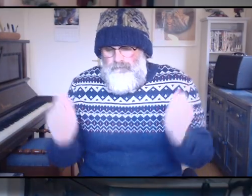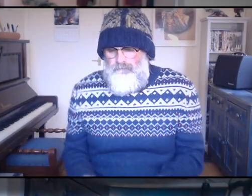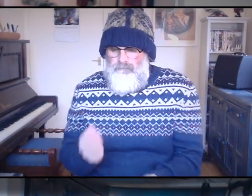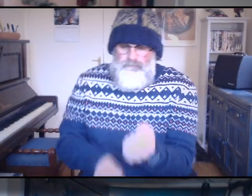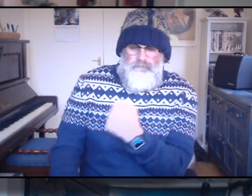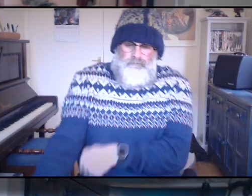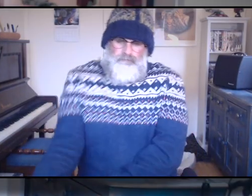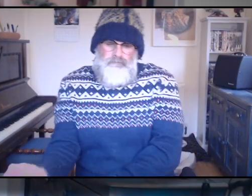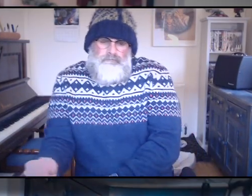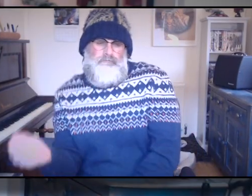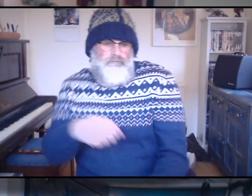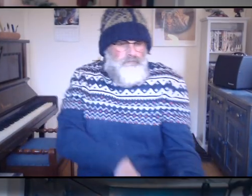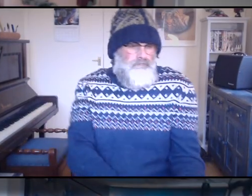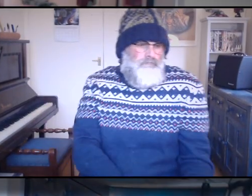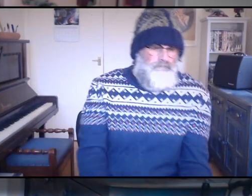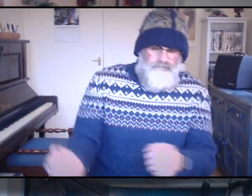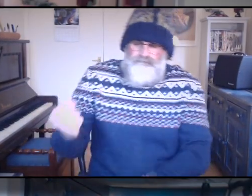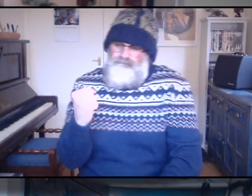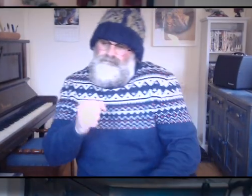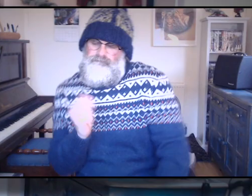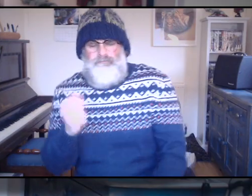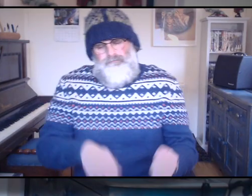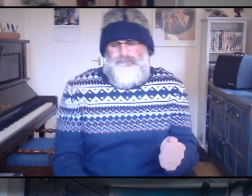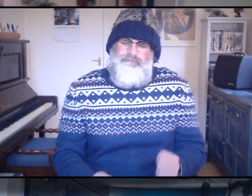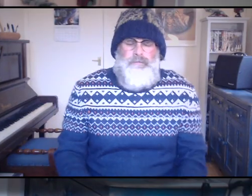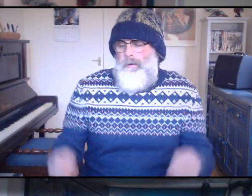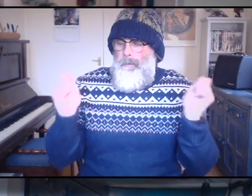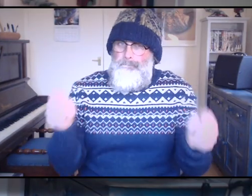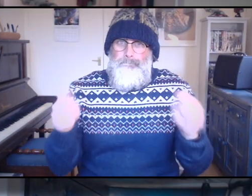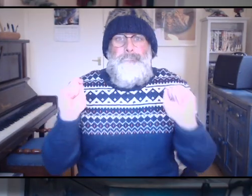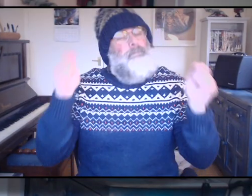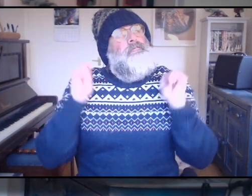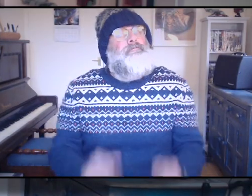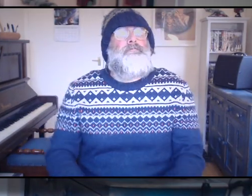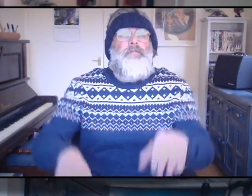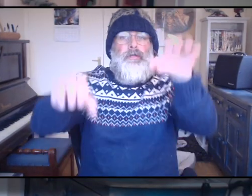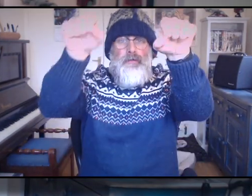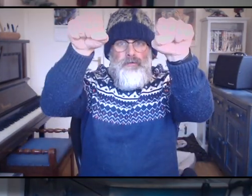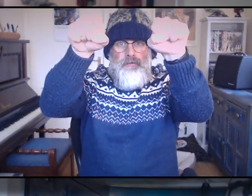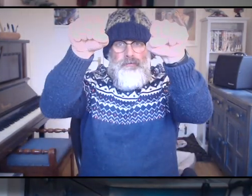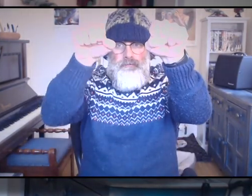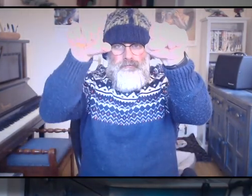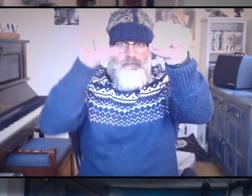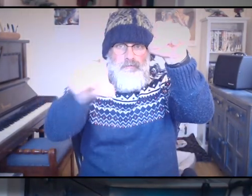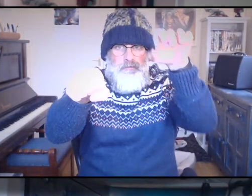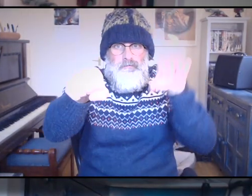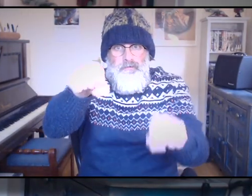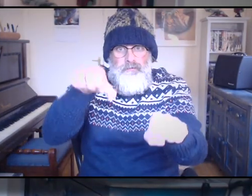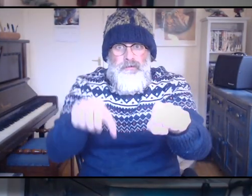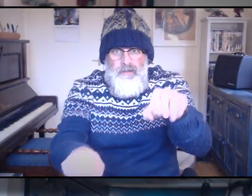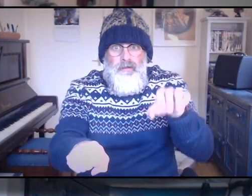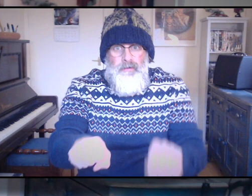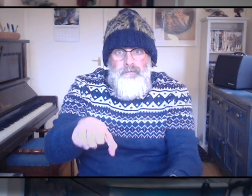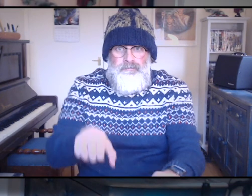rung. We'll be laughing, having fun, fun, fun, fun, fun. Jingle bells, jingle bells.